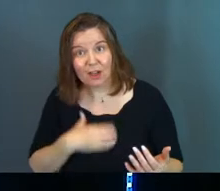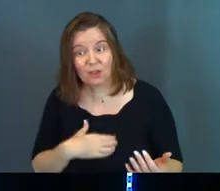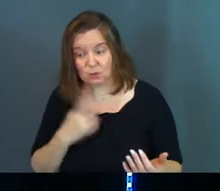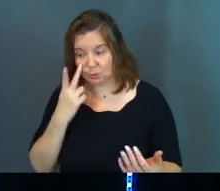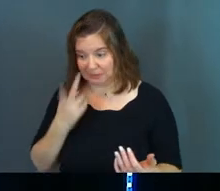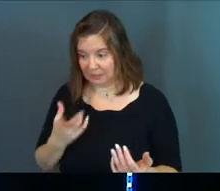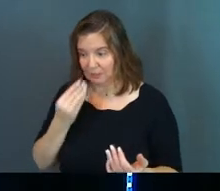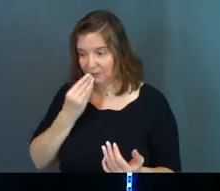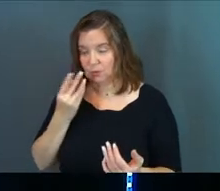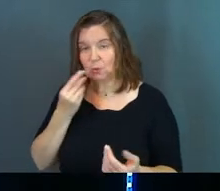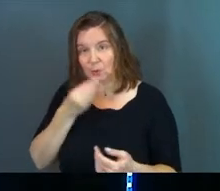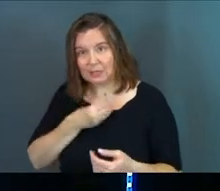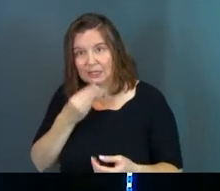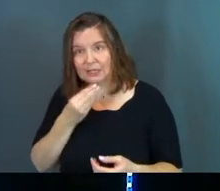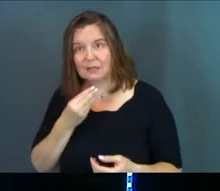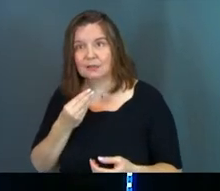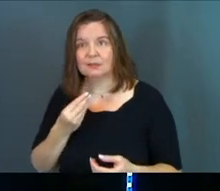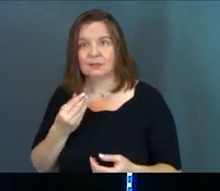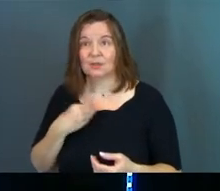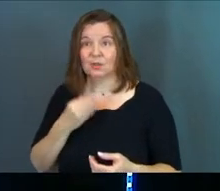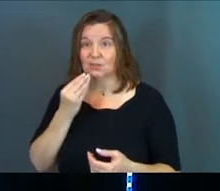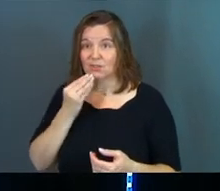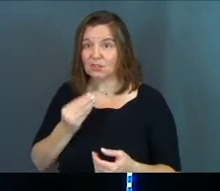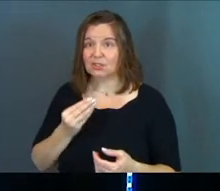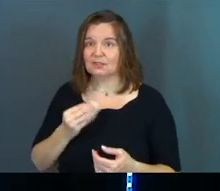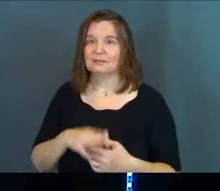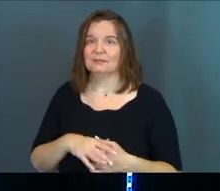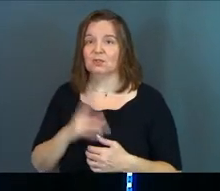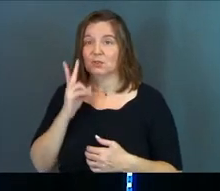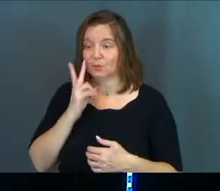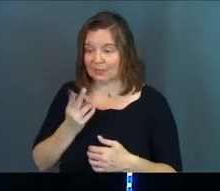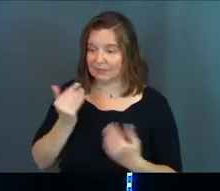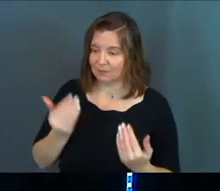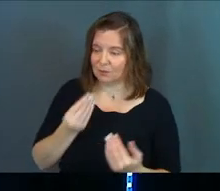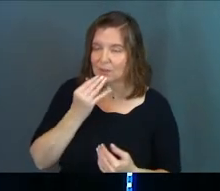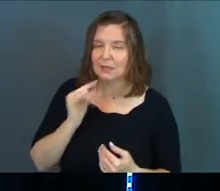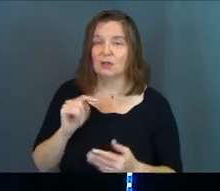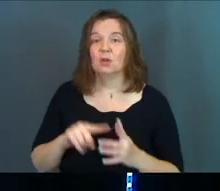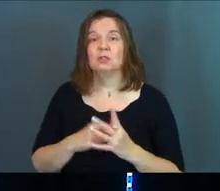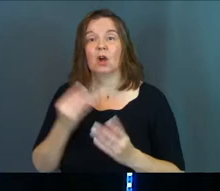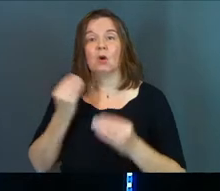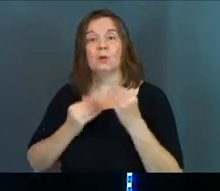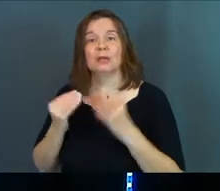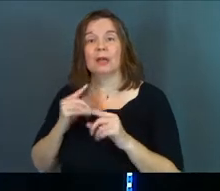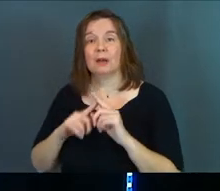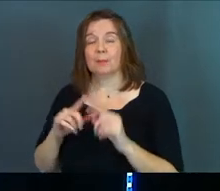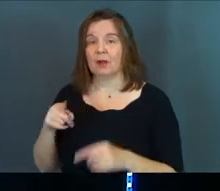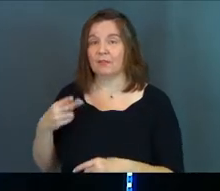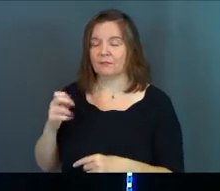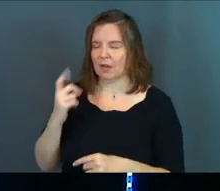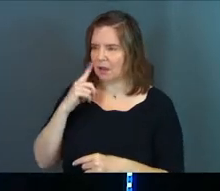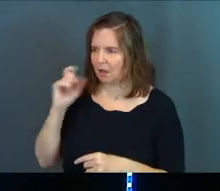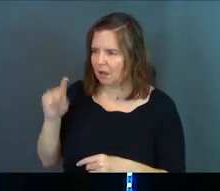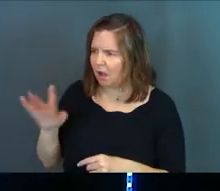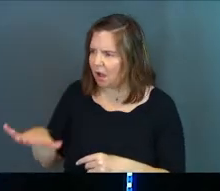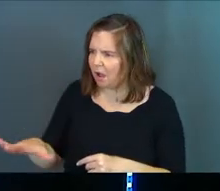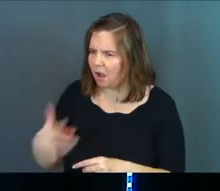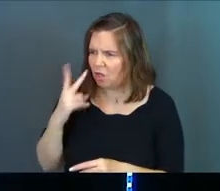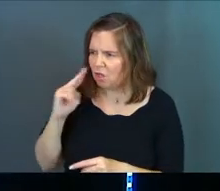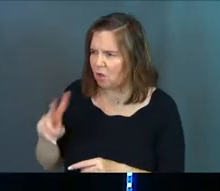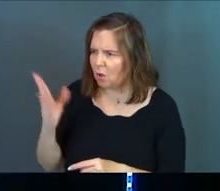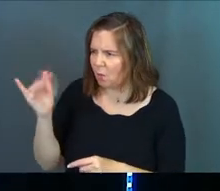You see it. You see food, you eat food. You know, one of those diets. Those are good diets. You know what I'm saying? You see it, you eat it. So they're starting to eat this food. But the Pharisees said to Jesus,